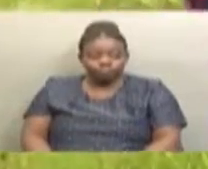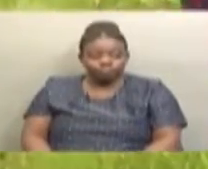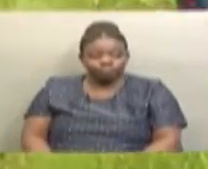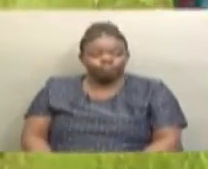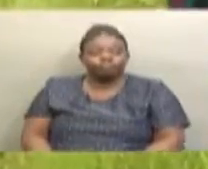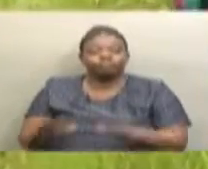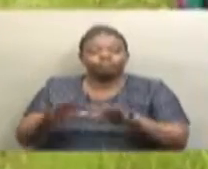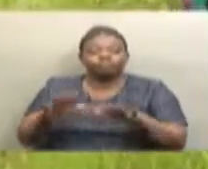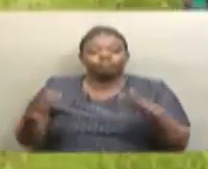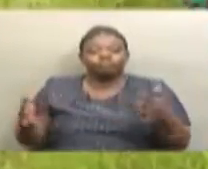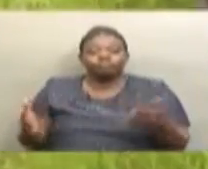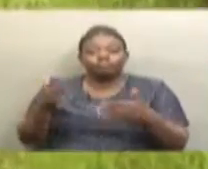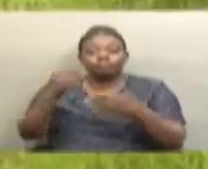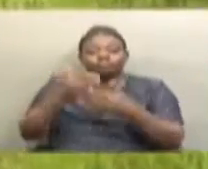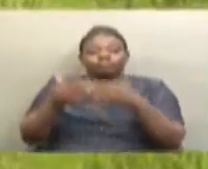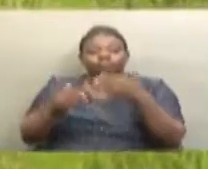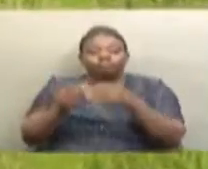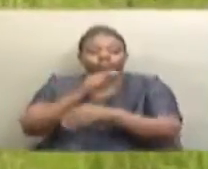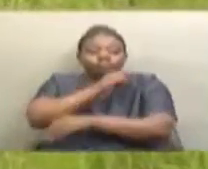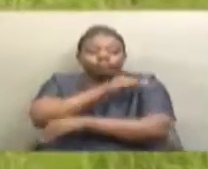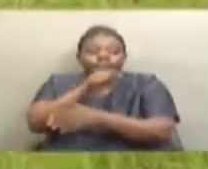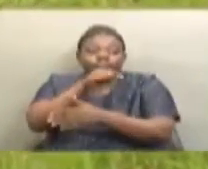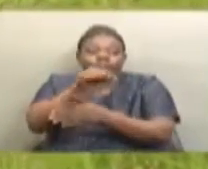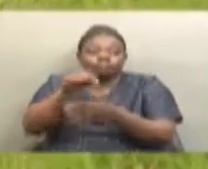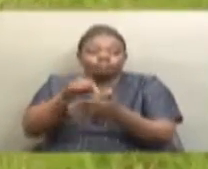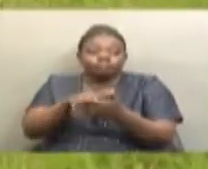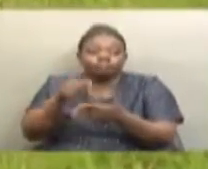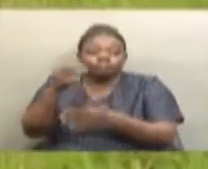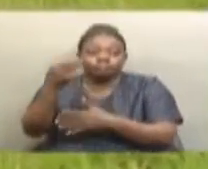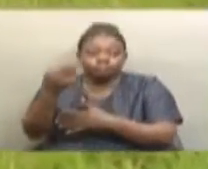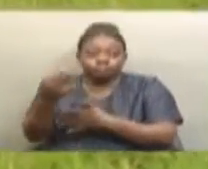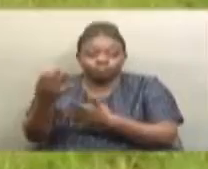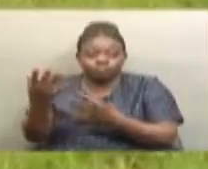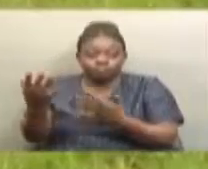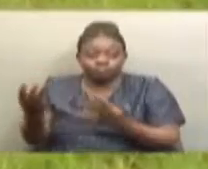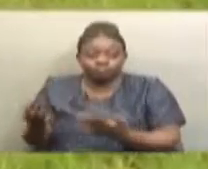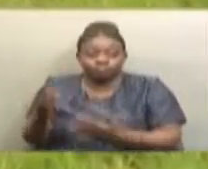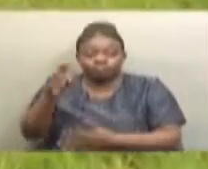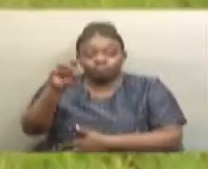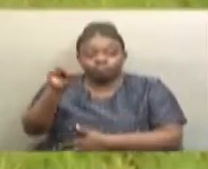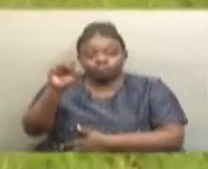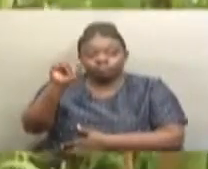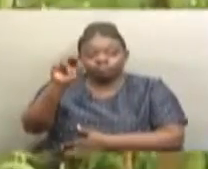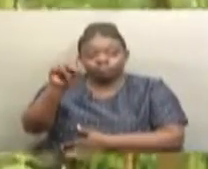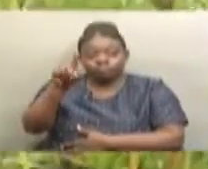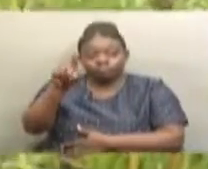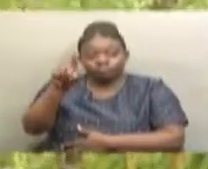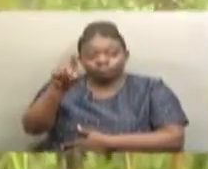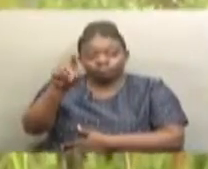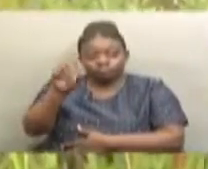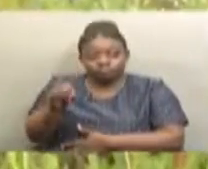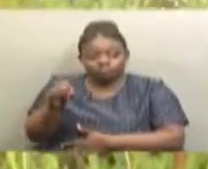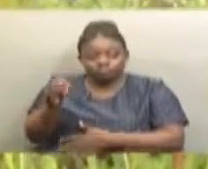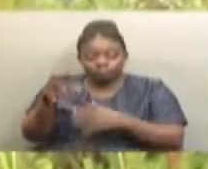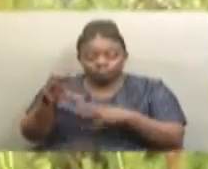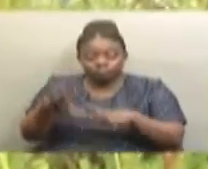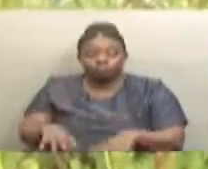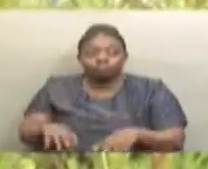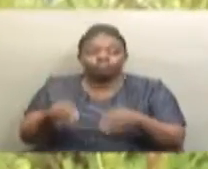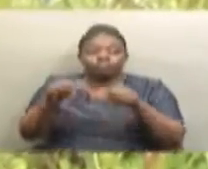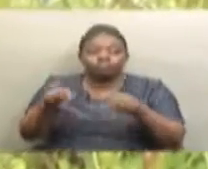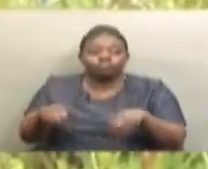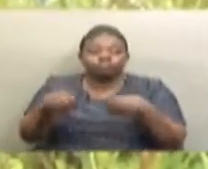Ettaka okugenda okuzimbibwa eddwaliro erya Health Center 3 lisangibwa mu ggombolola y'e Mabindo mu disitulikiti y'e Ssembabule. Aliweereddwayo